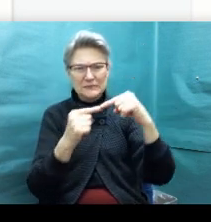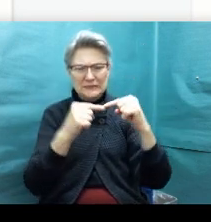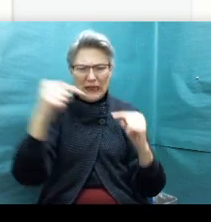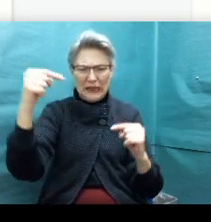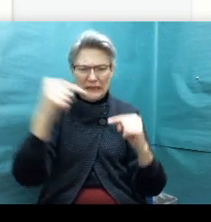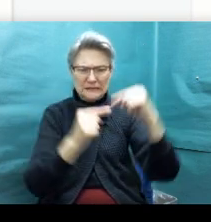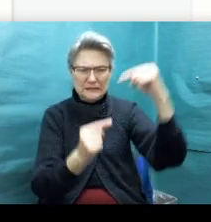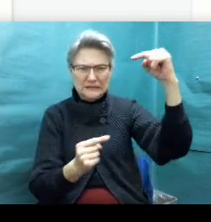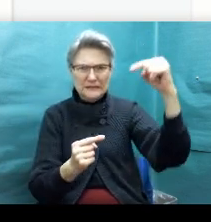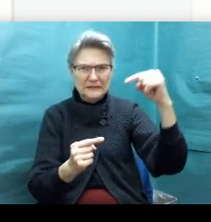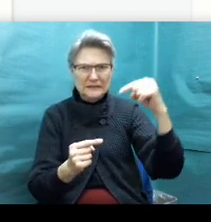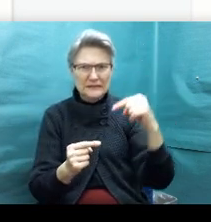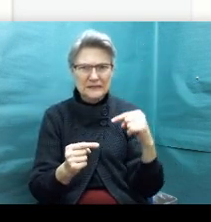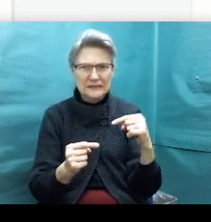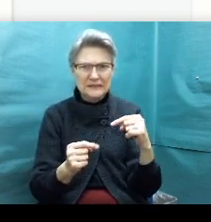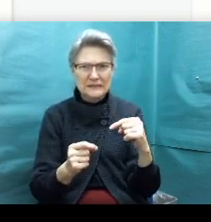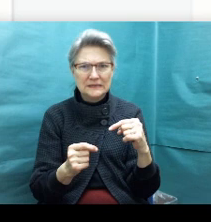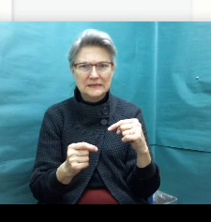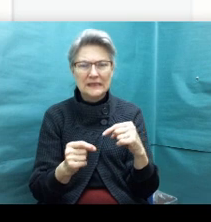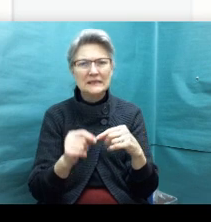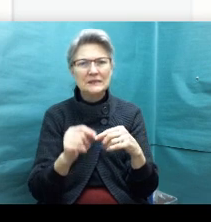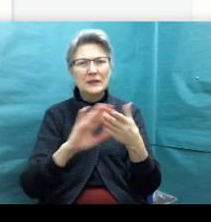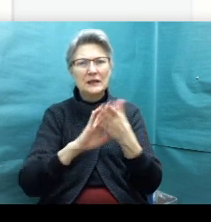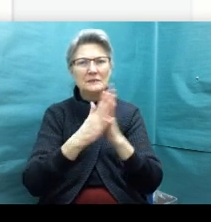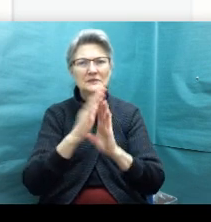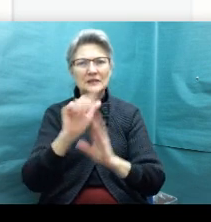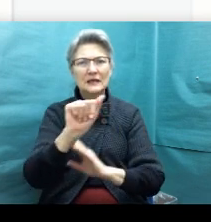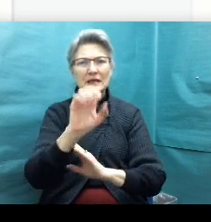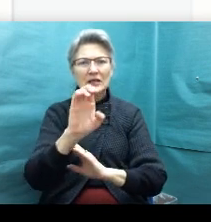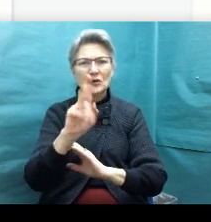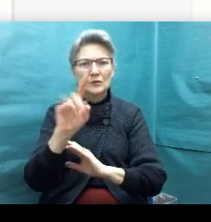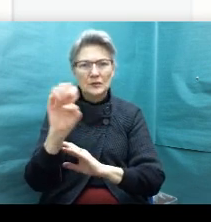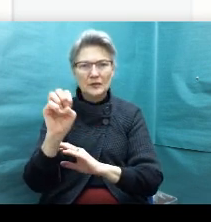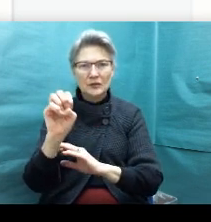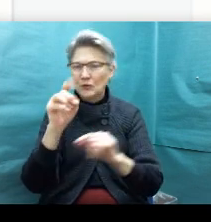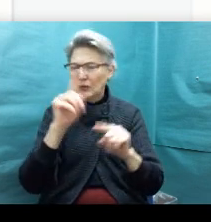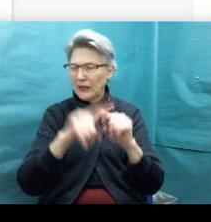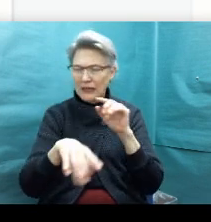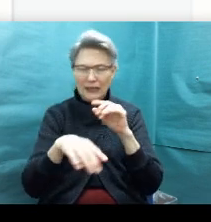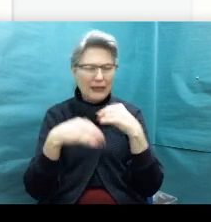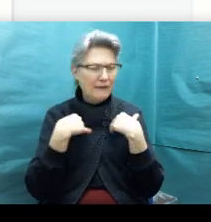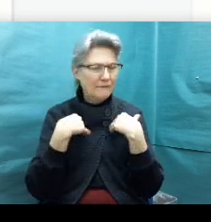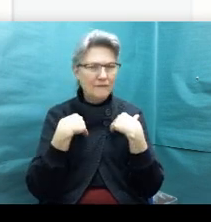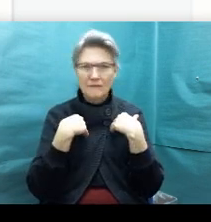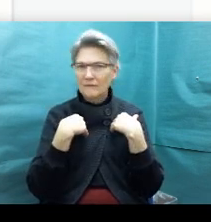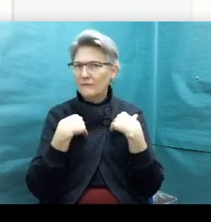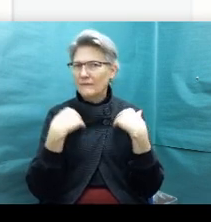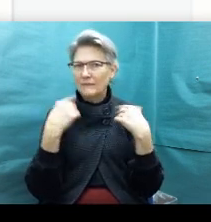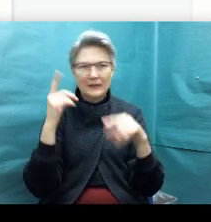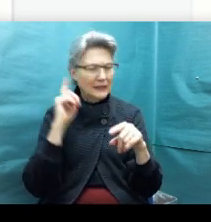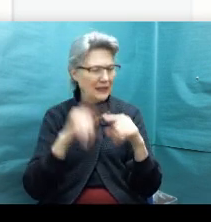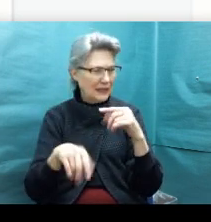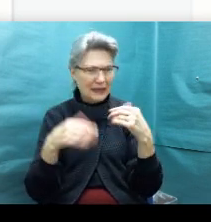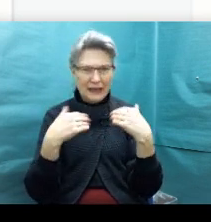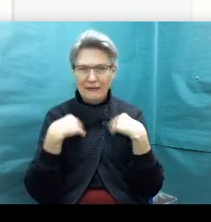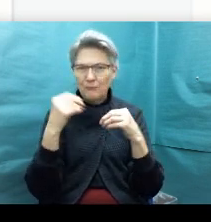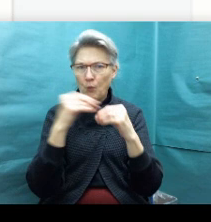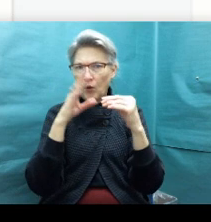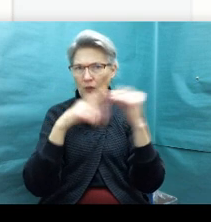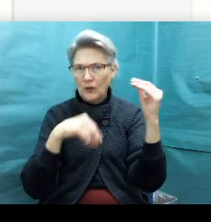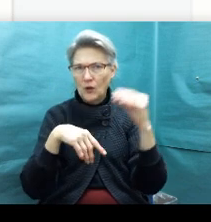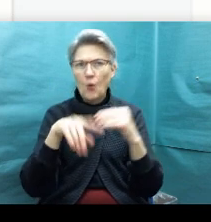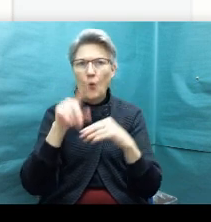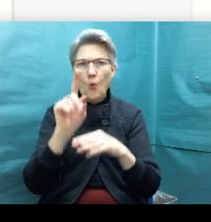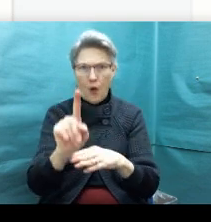acute angles. So we've learned that you can't have more than one obtuse angle in a triangle. All of